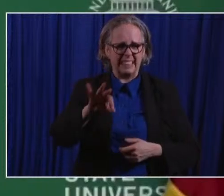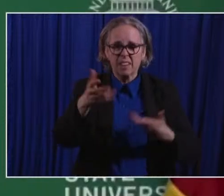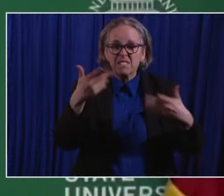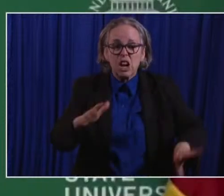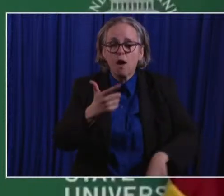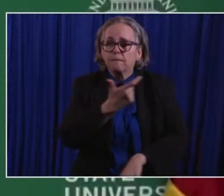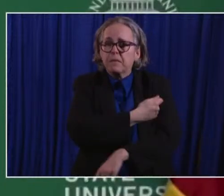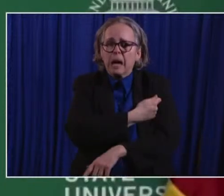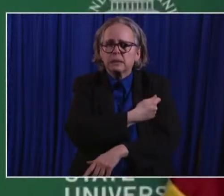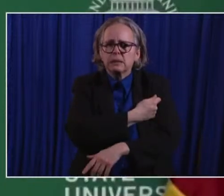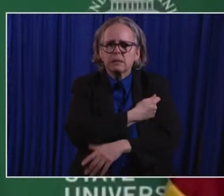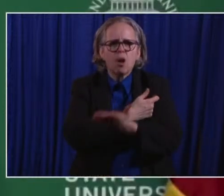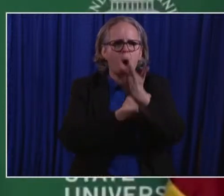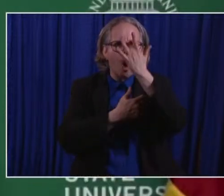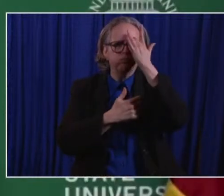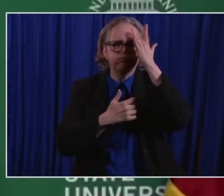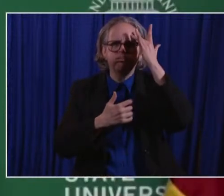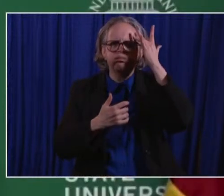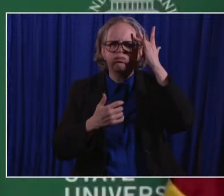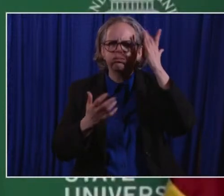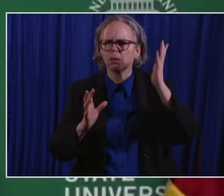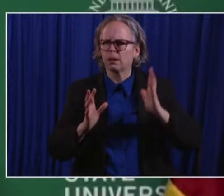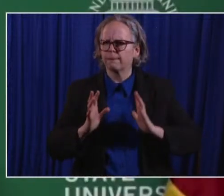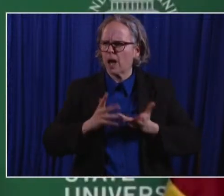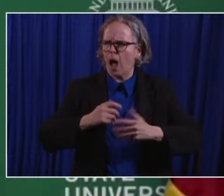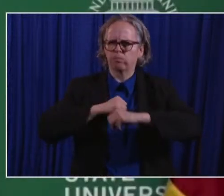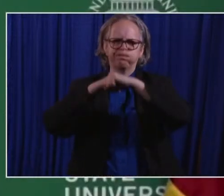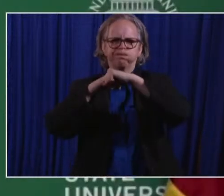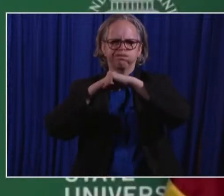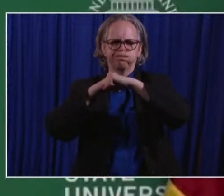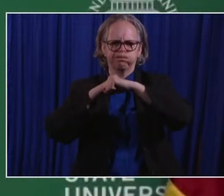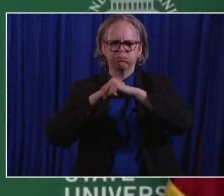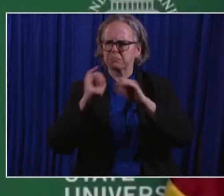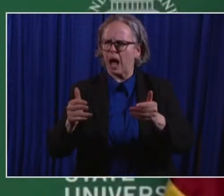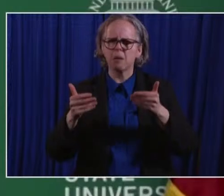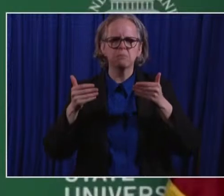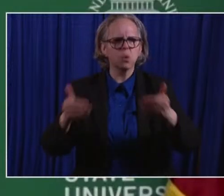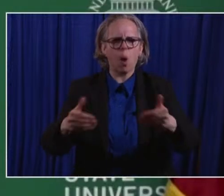much better position than if you've not been vaccinated. So,